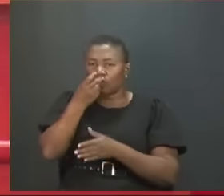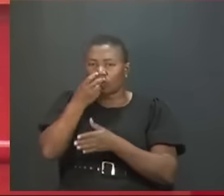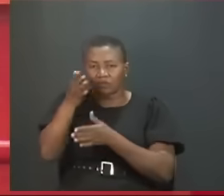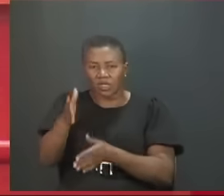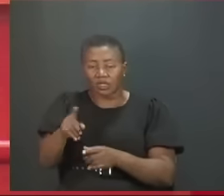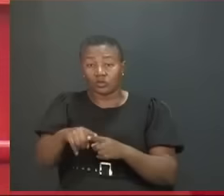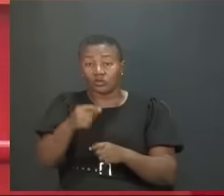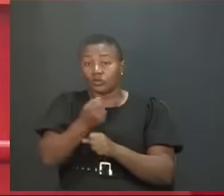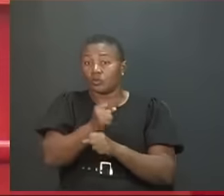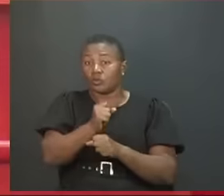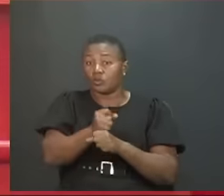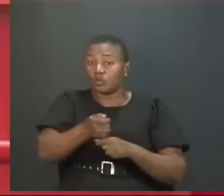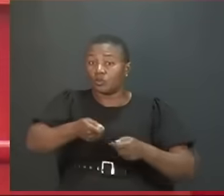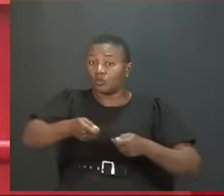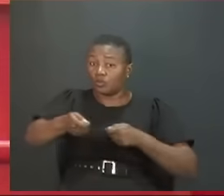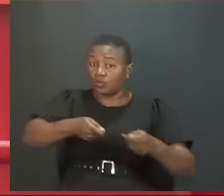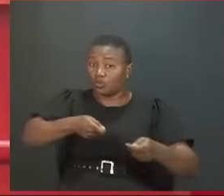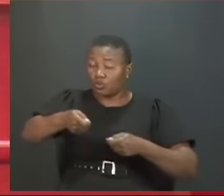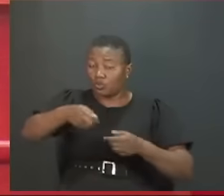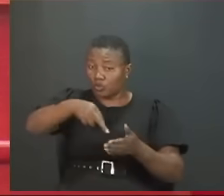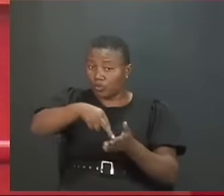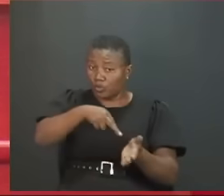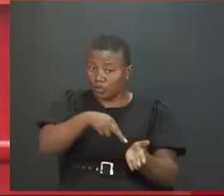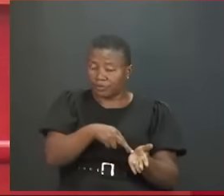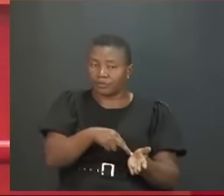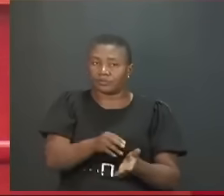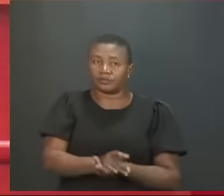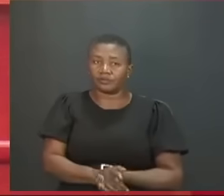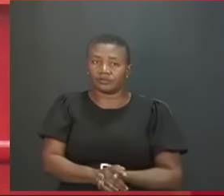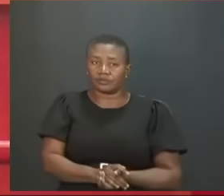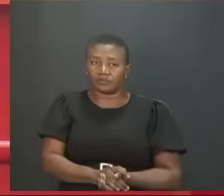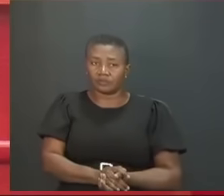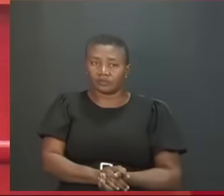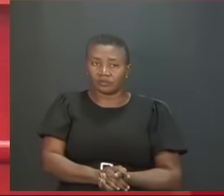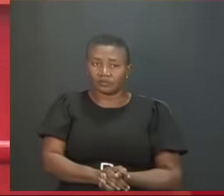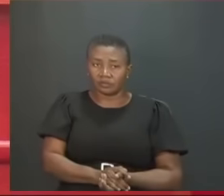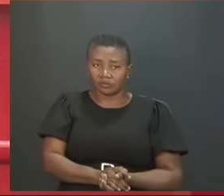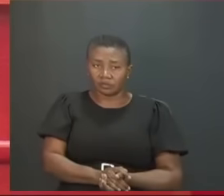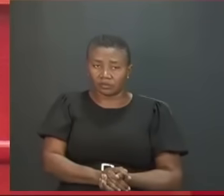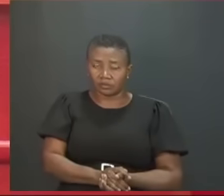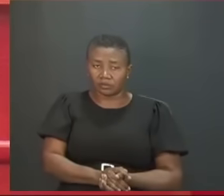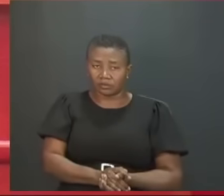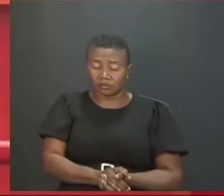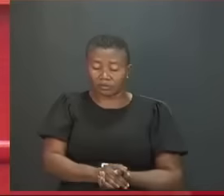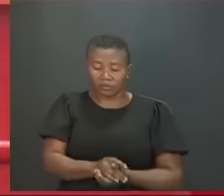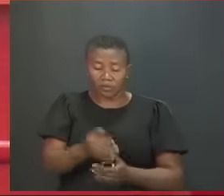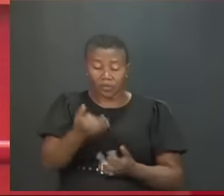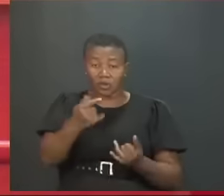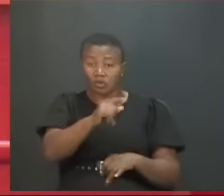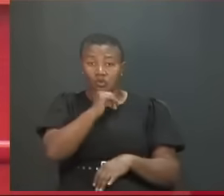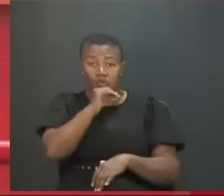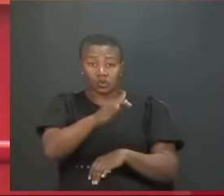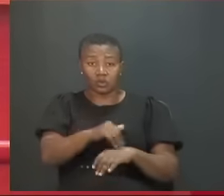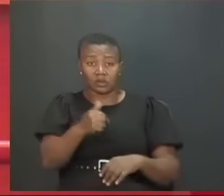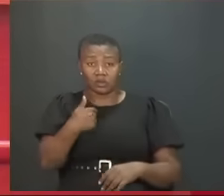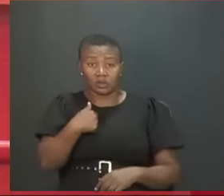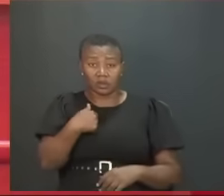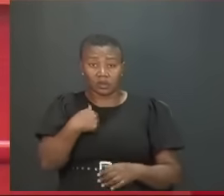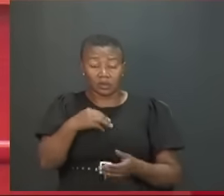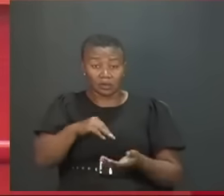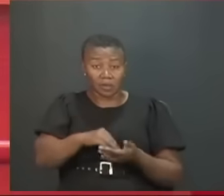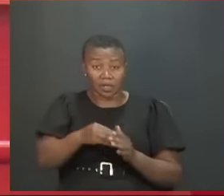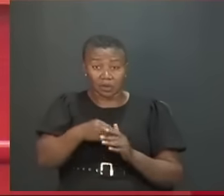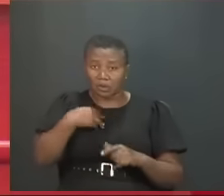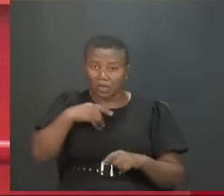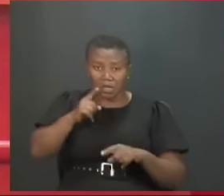ruling. So if there is an issue raised which the Speaker is not called upon to make a ruling, do we open it up for